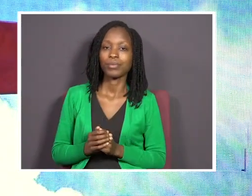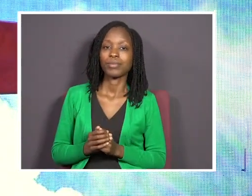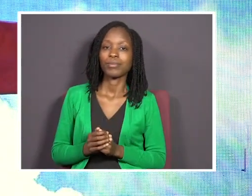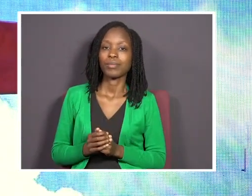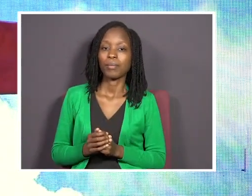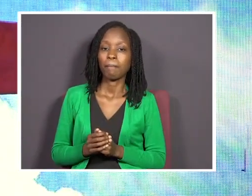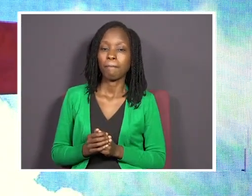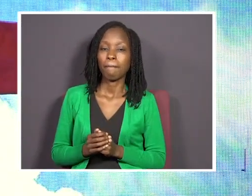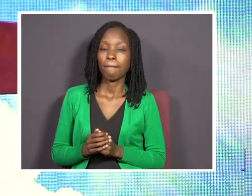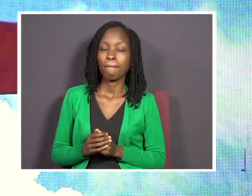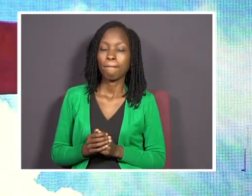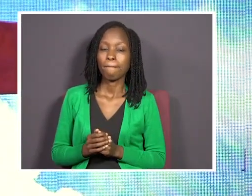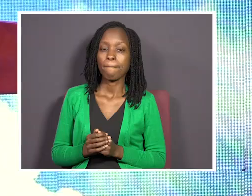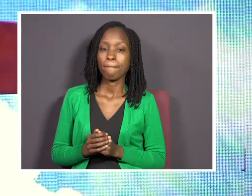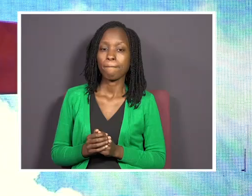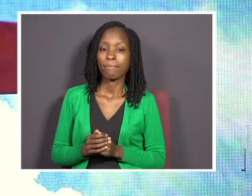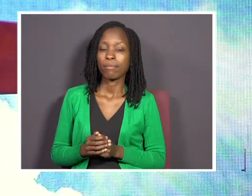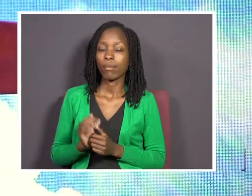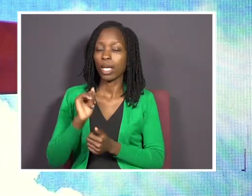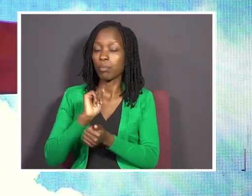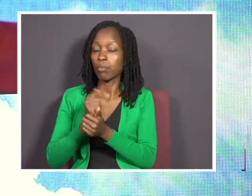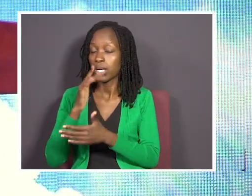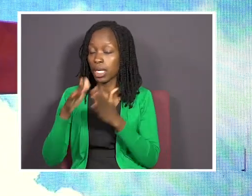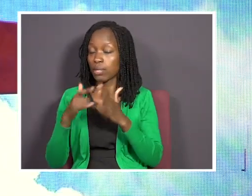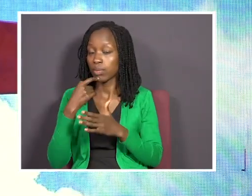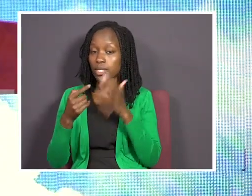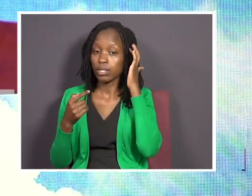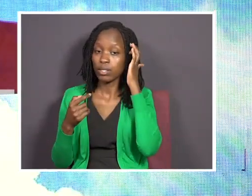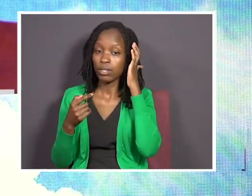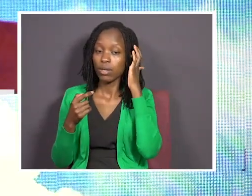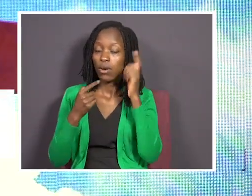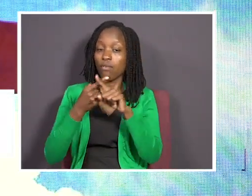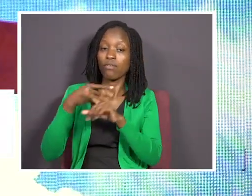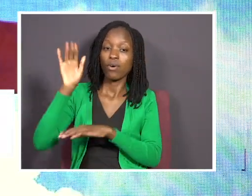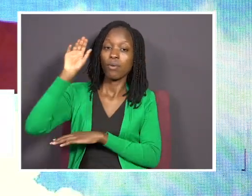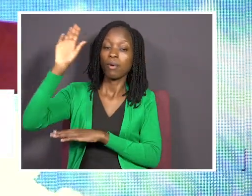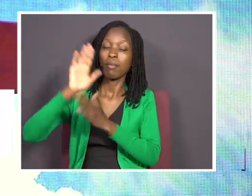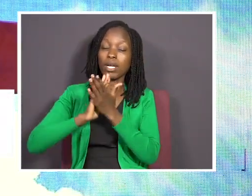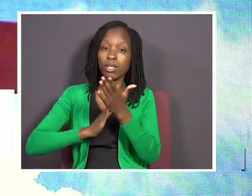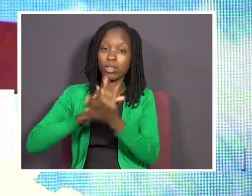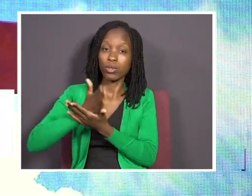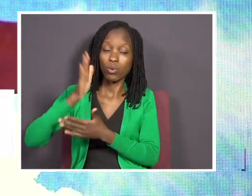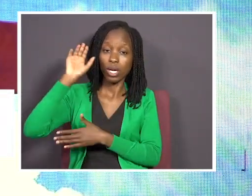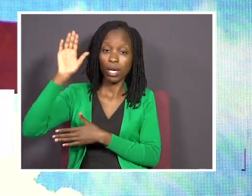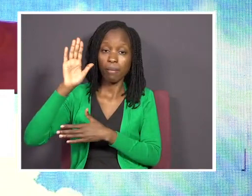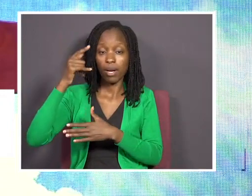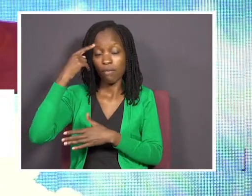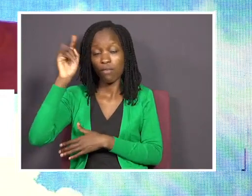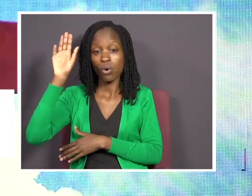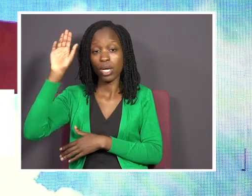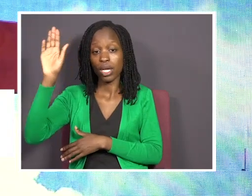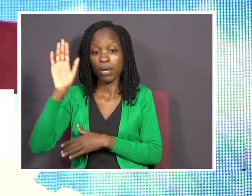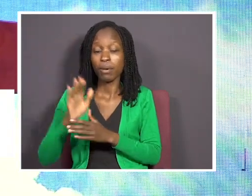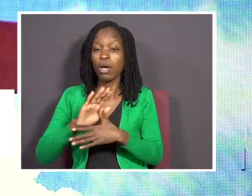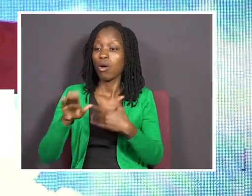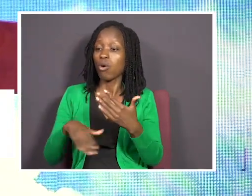first one to give. And he closes by saying, "For from Him and through Him and for